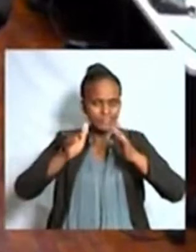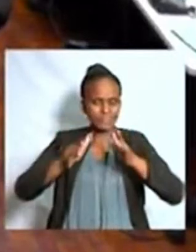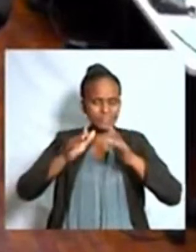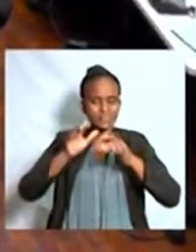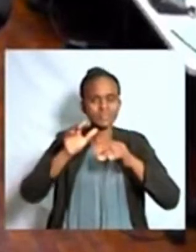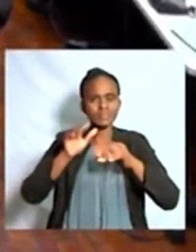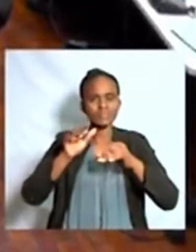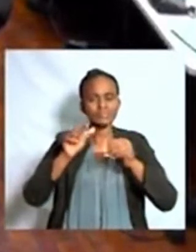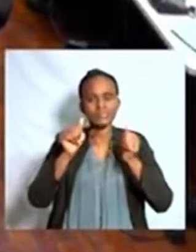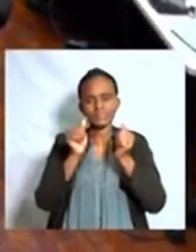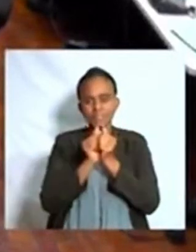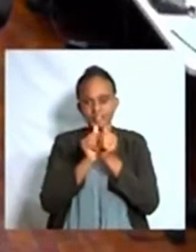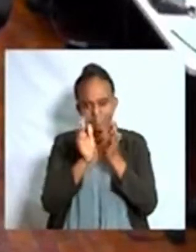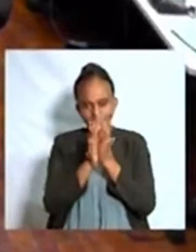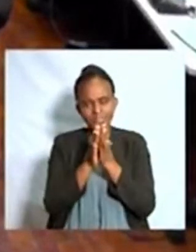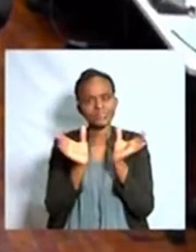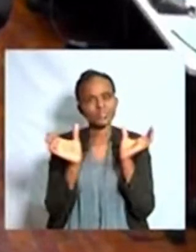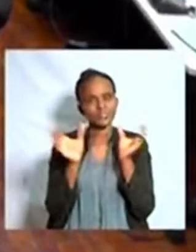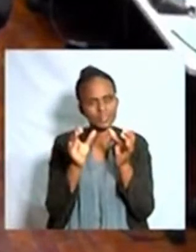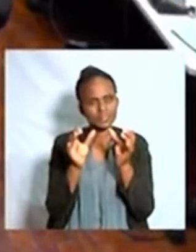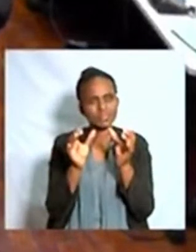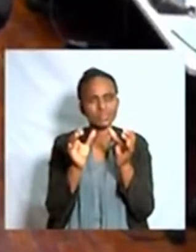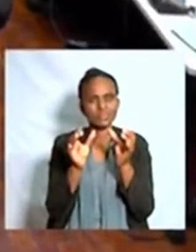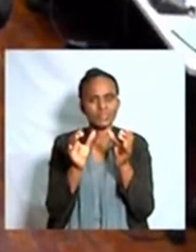in Cabo Municipal Council around